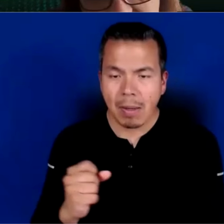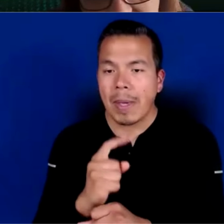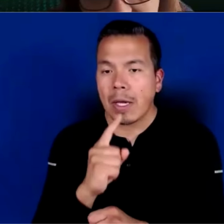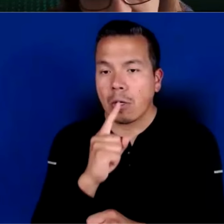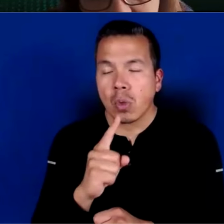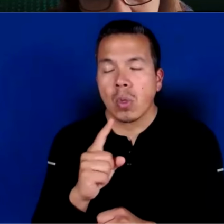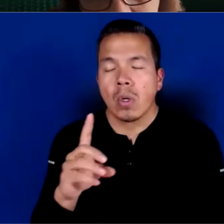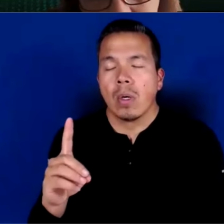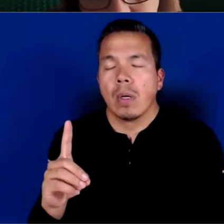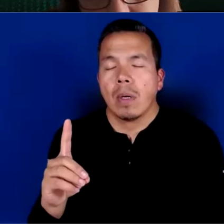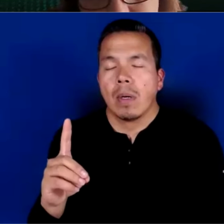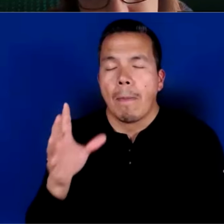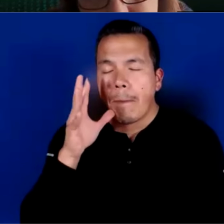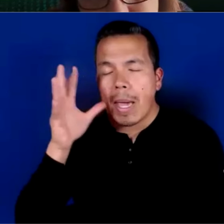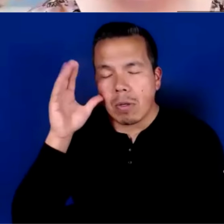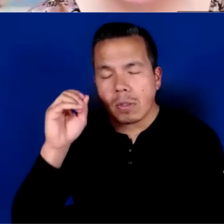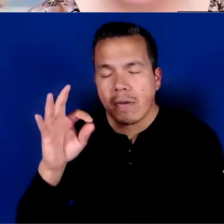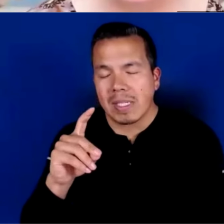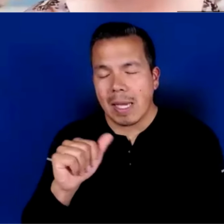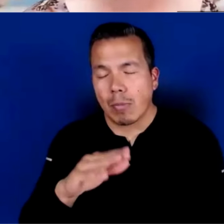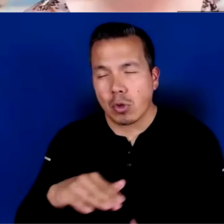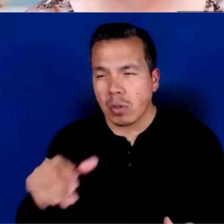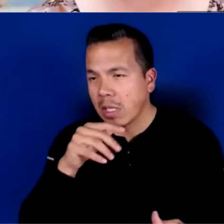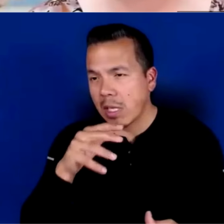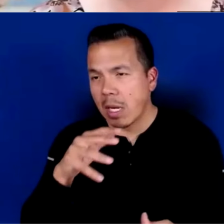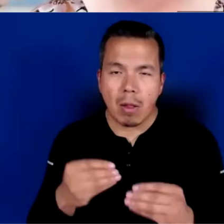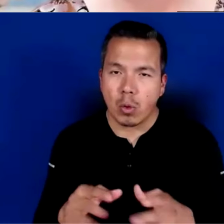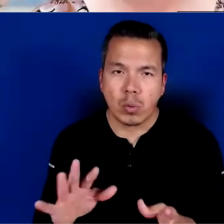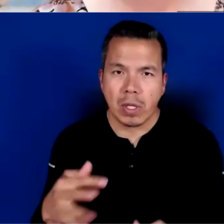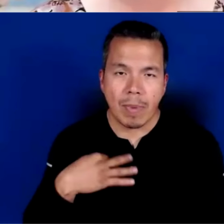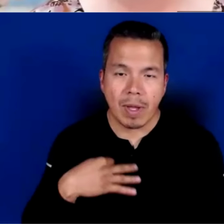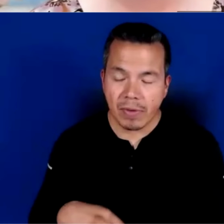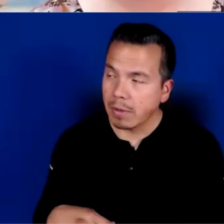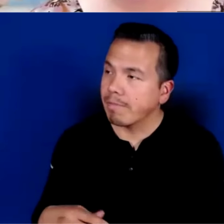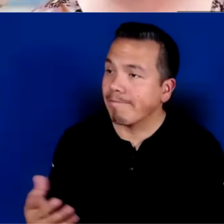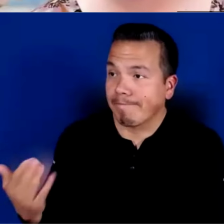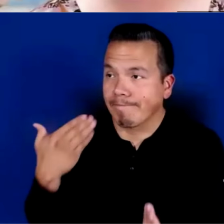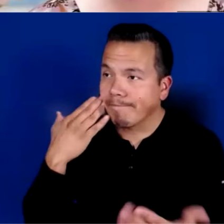to parental income. Not to my knowledge.